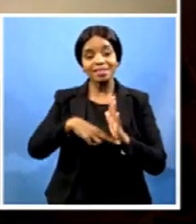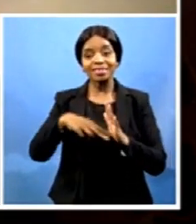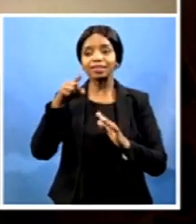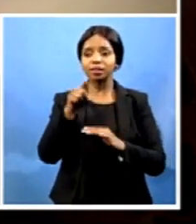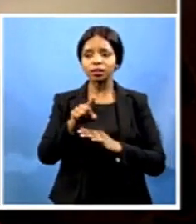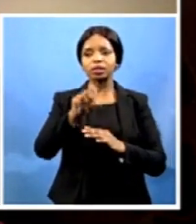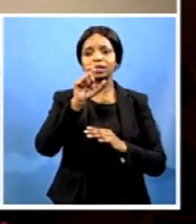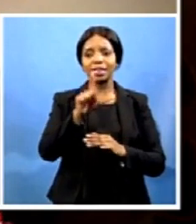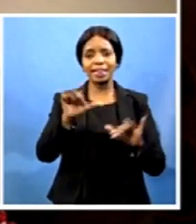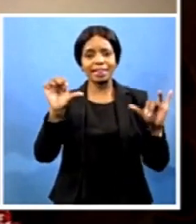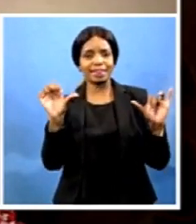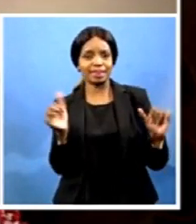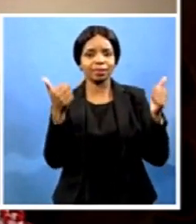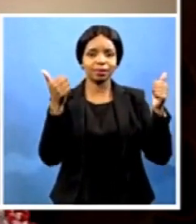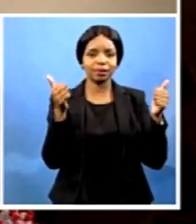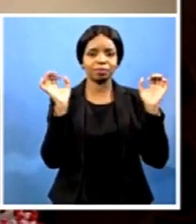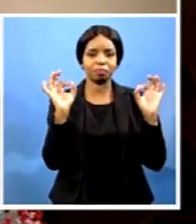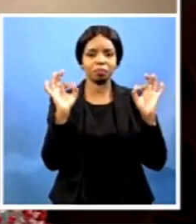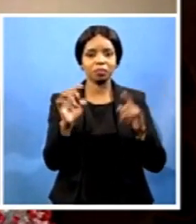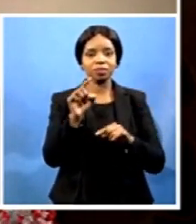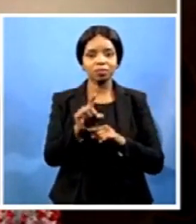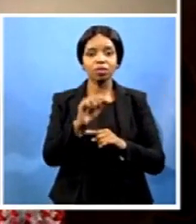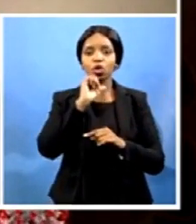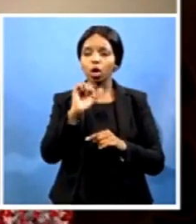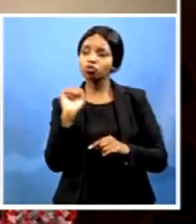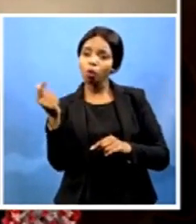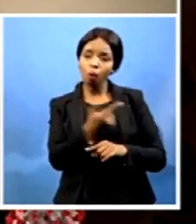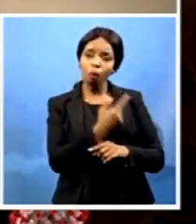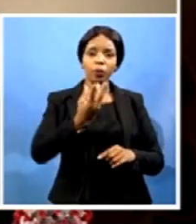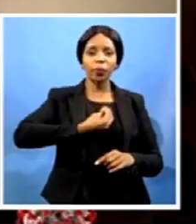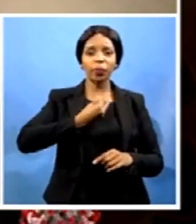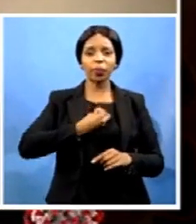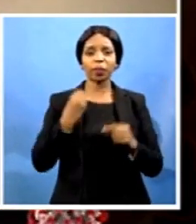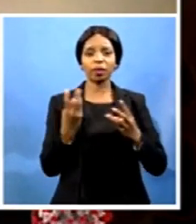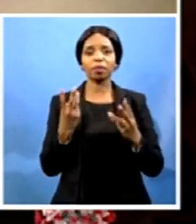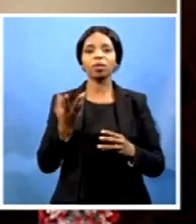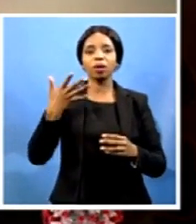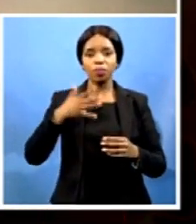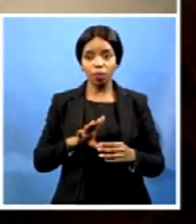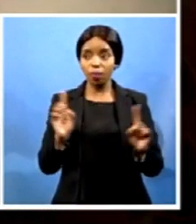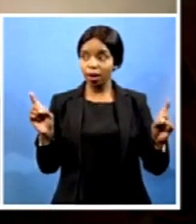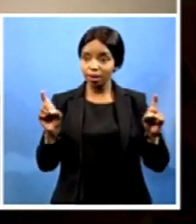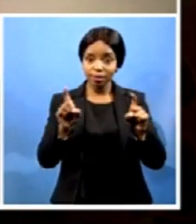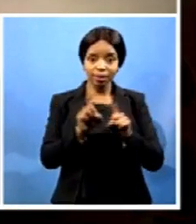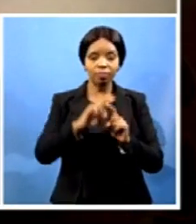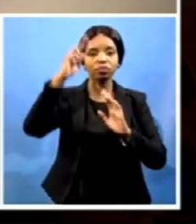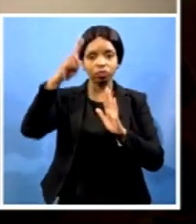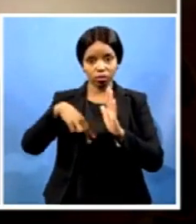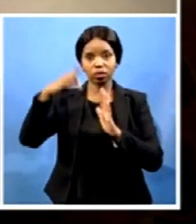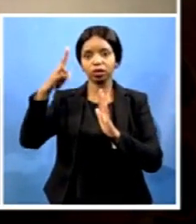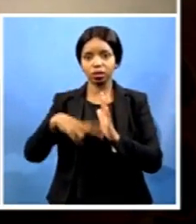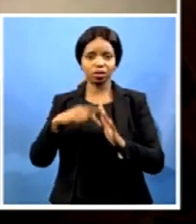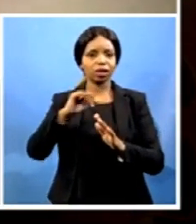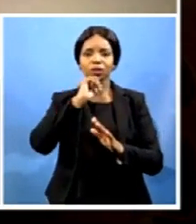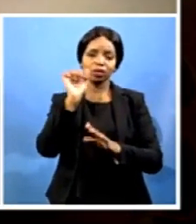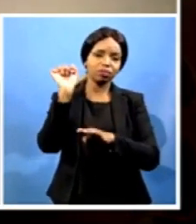people, but everybody, to take refuge to the literary world, since we are all now have